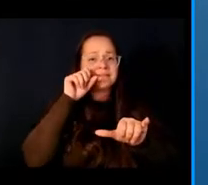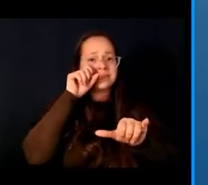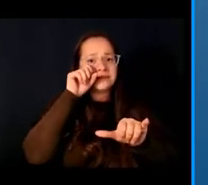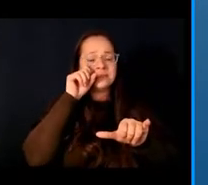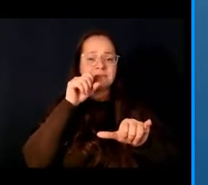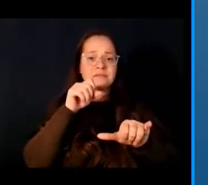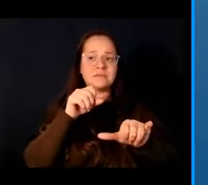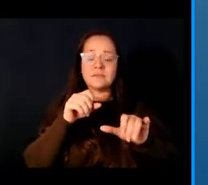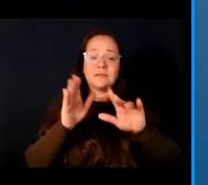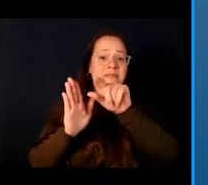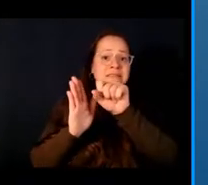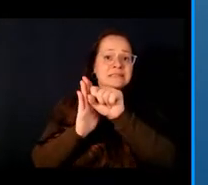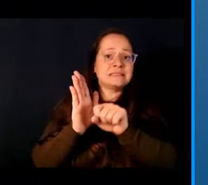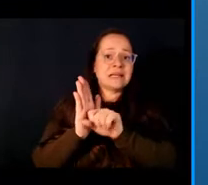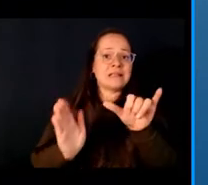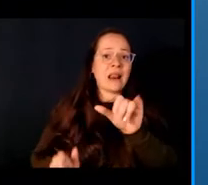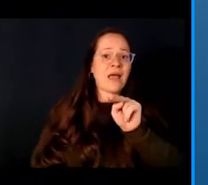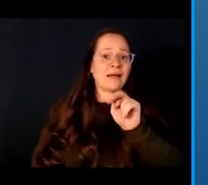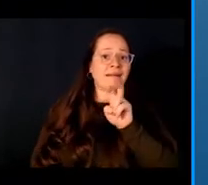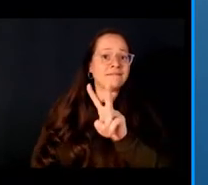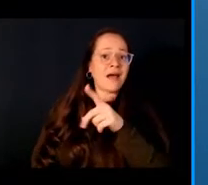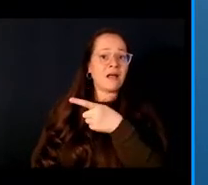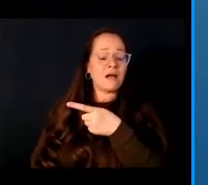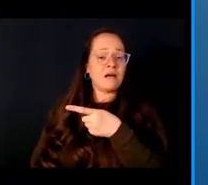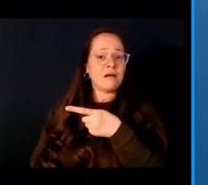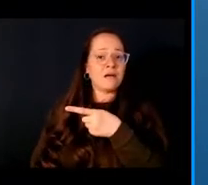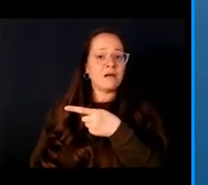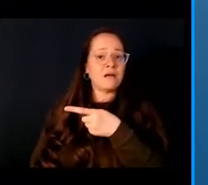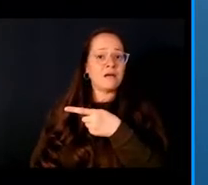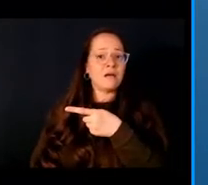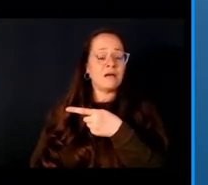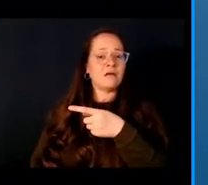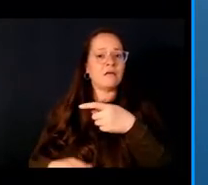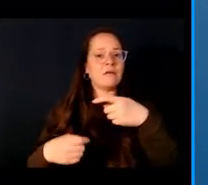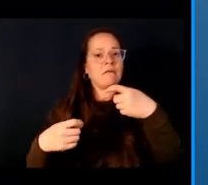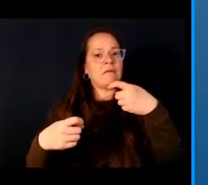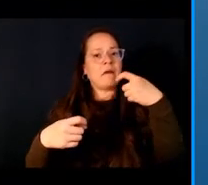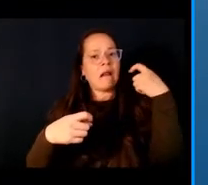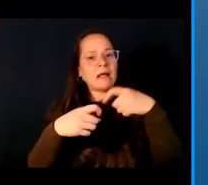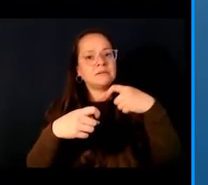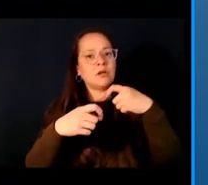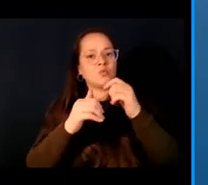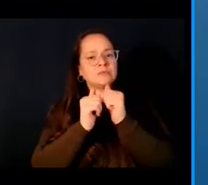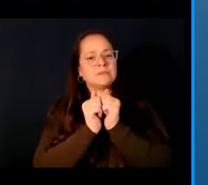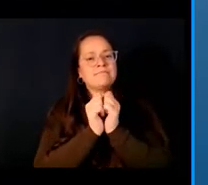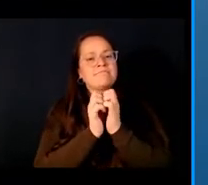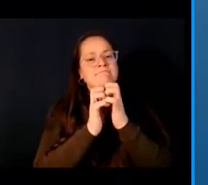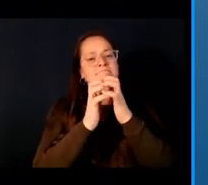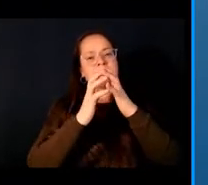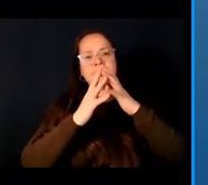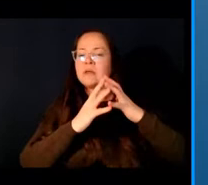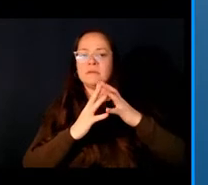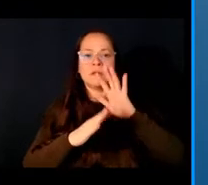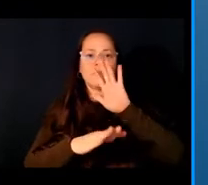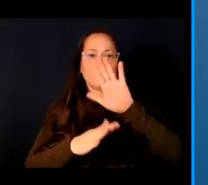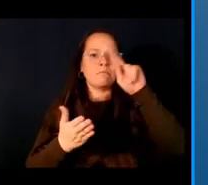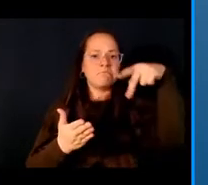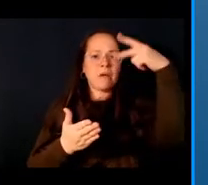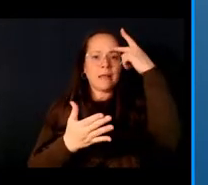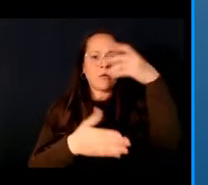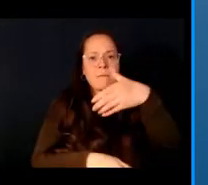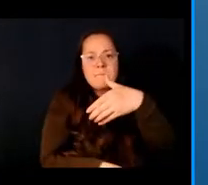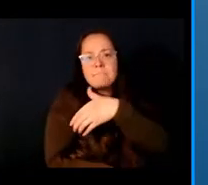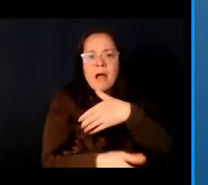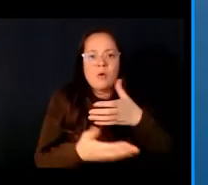States like Nevada where Latinos have been building their political power and lifting